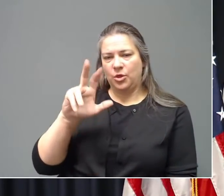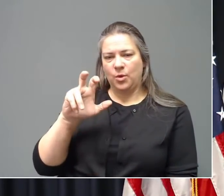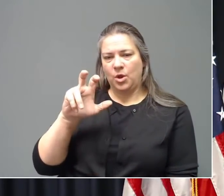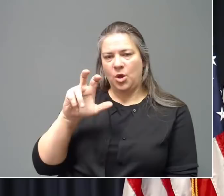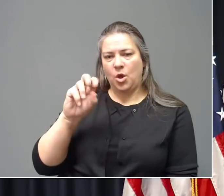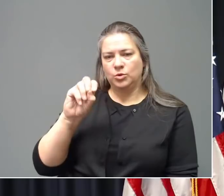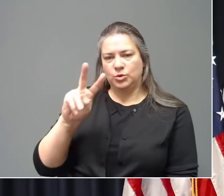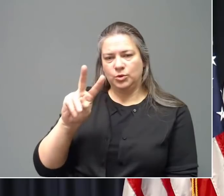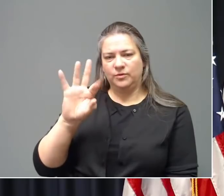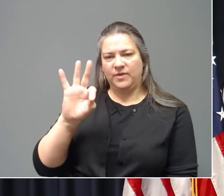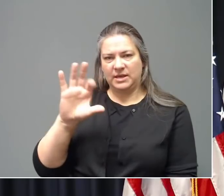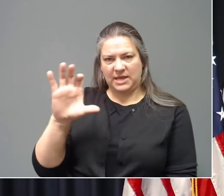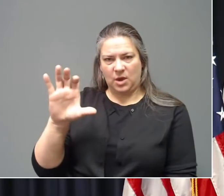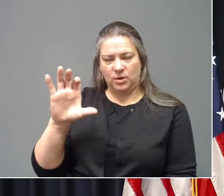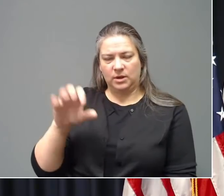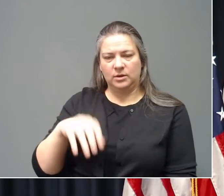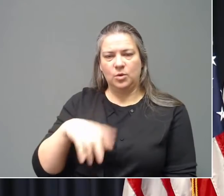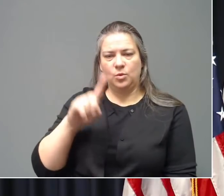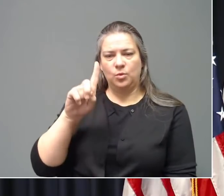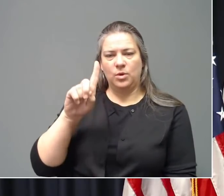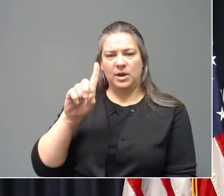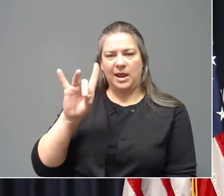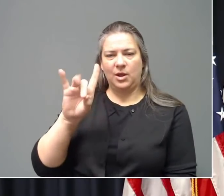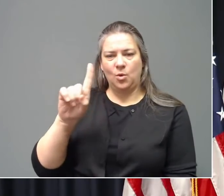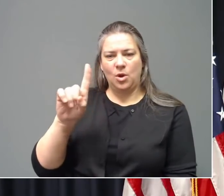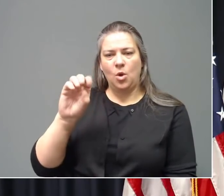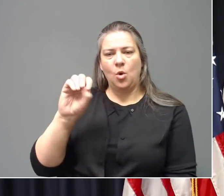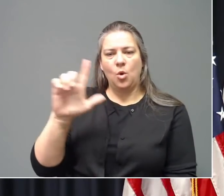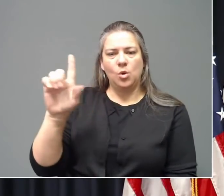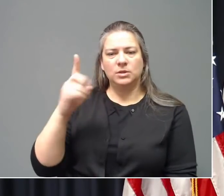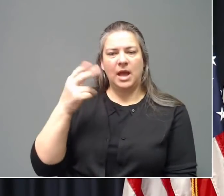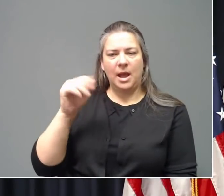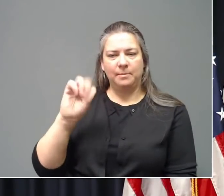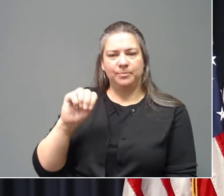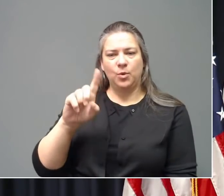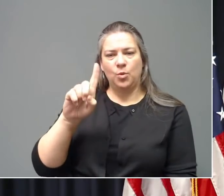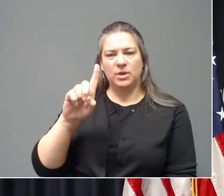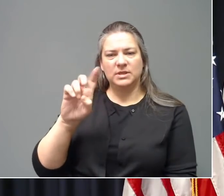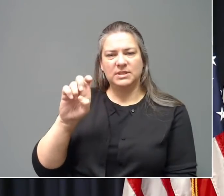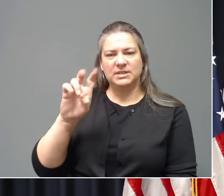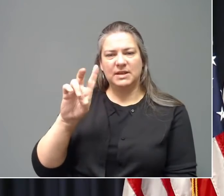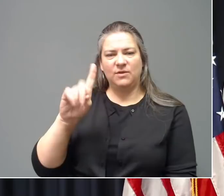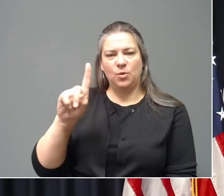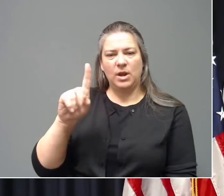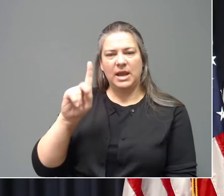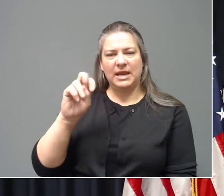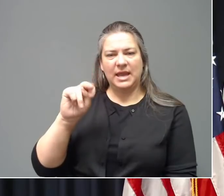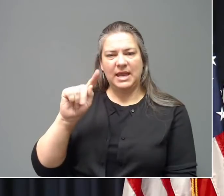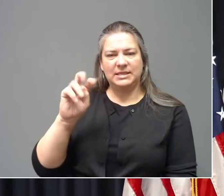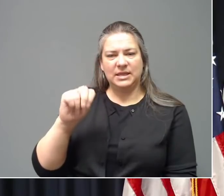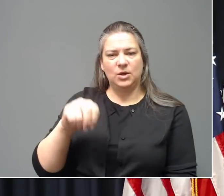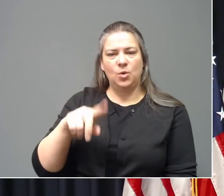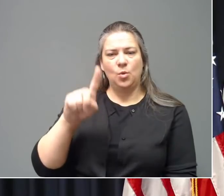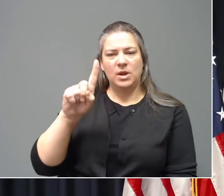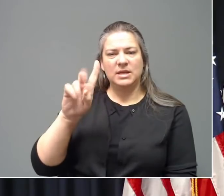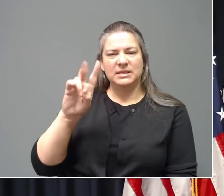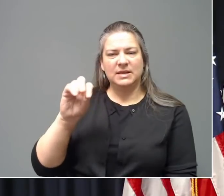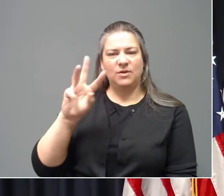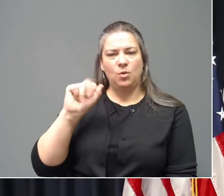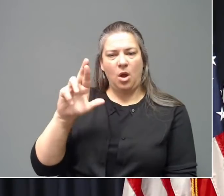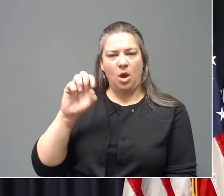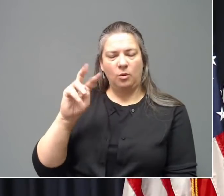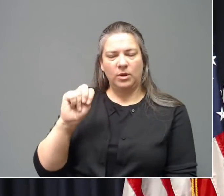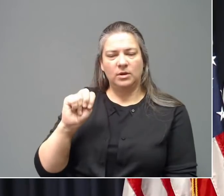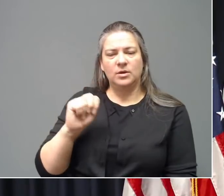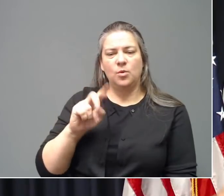Fayette, 181 from Oldham, 171 from Kenton, 170 from Warren, 152